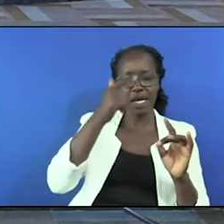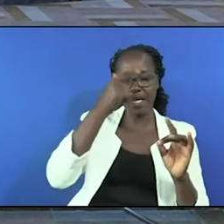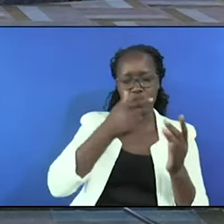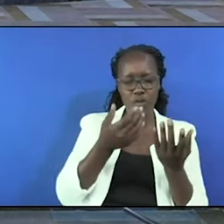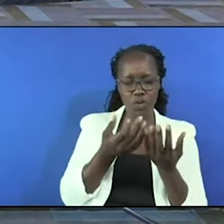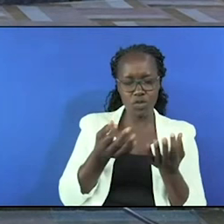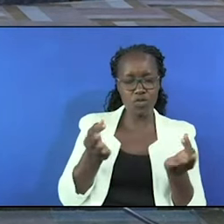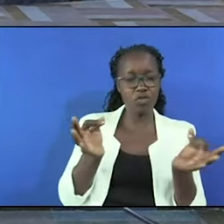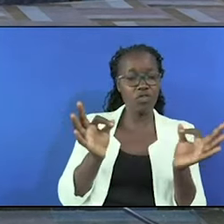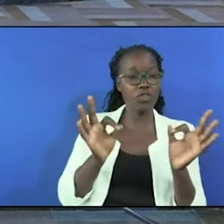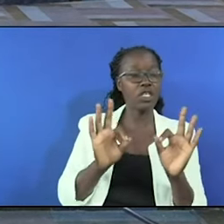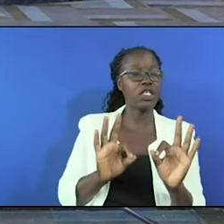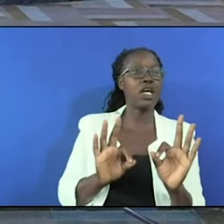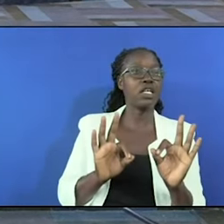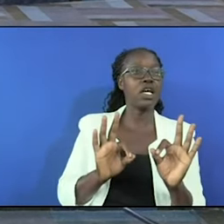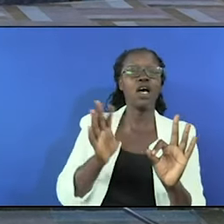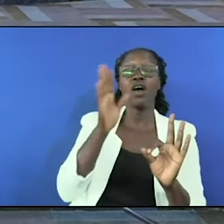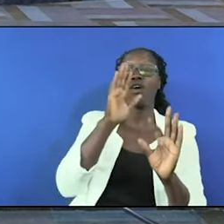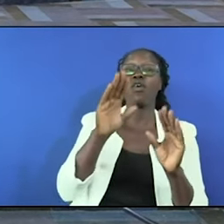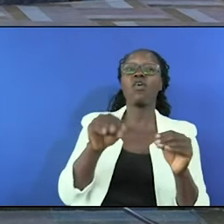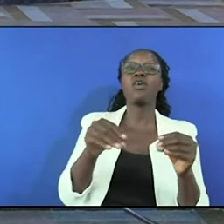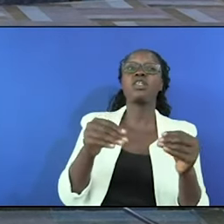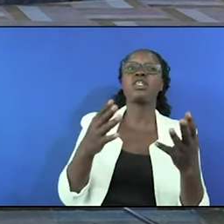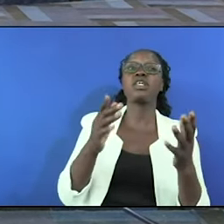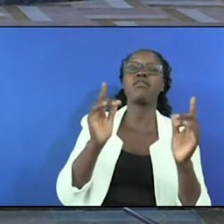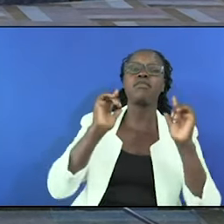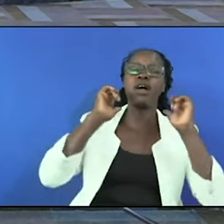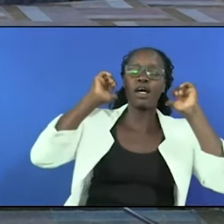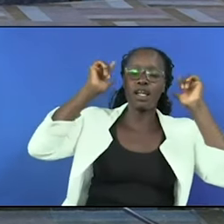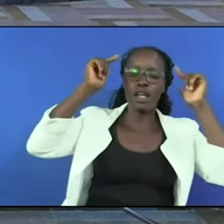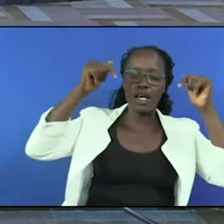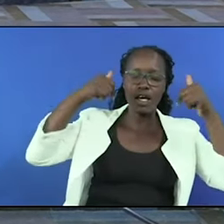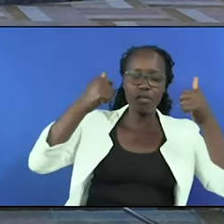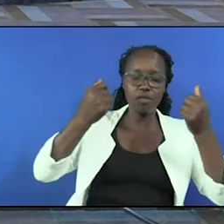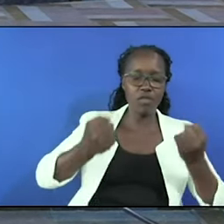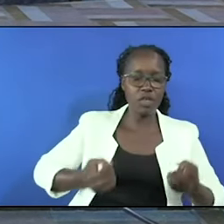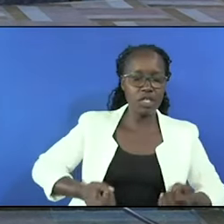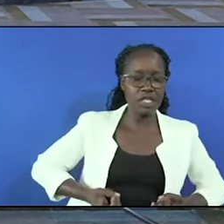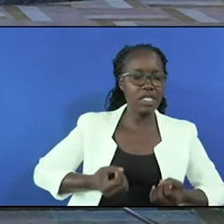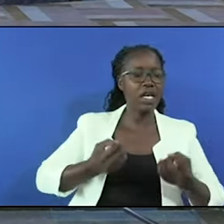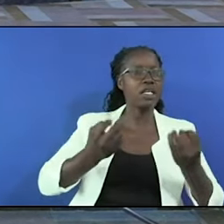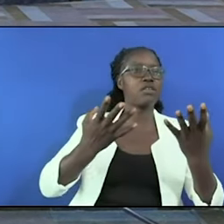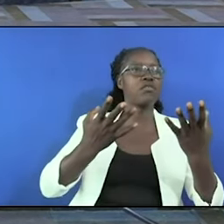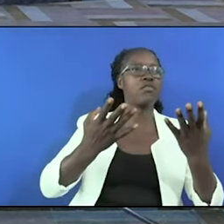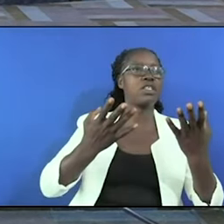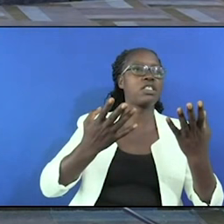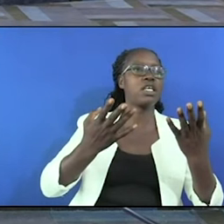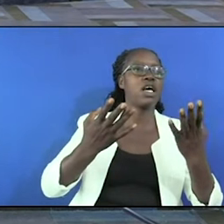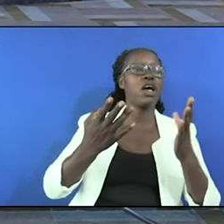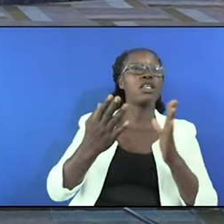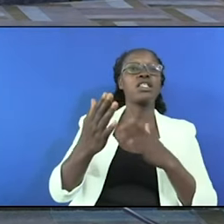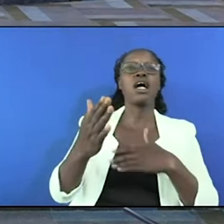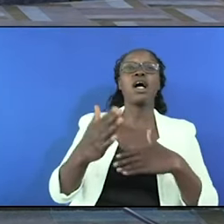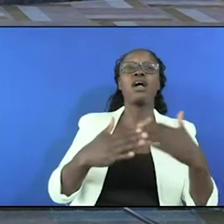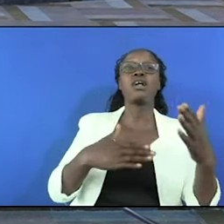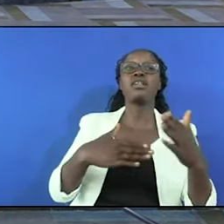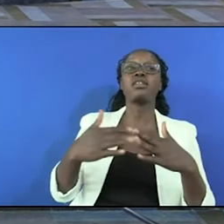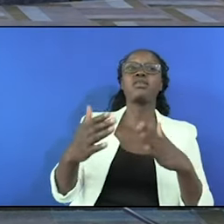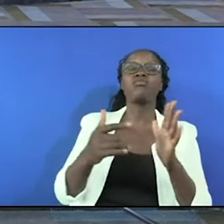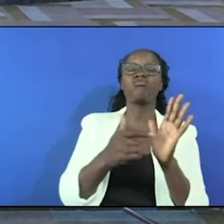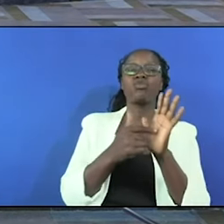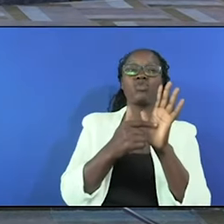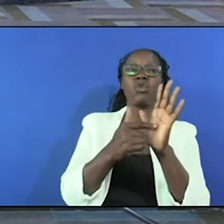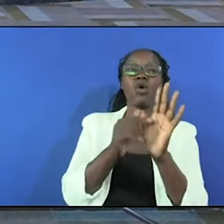free. God offered a lamb for the sacrifice, which was signifying the